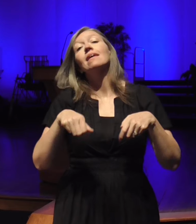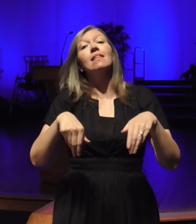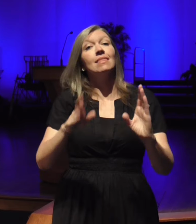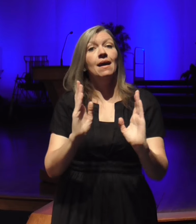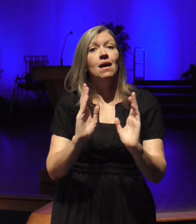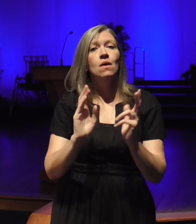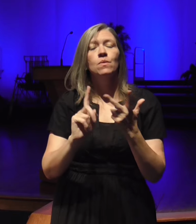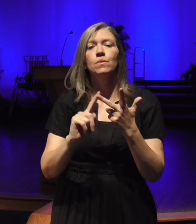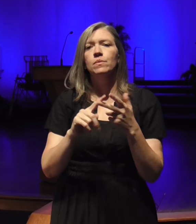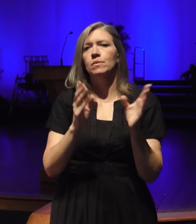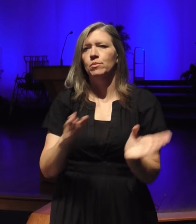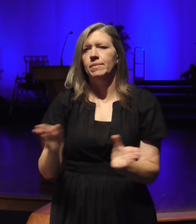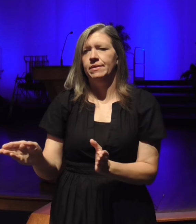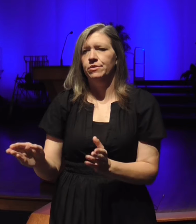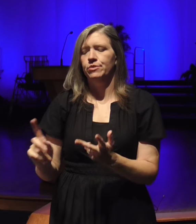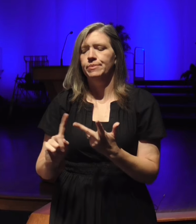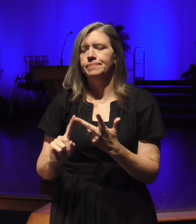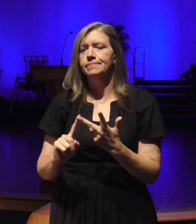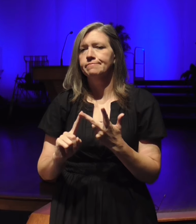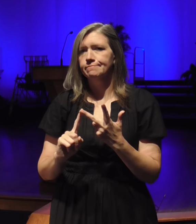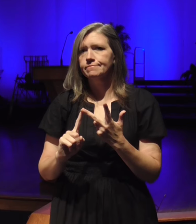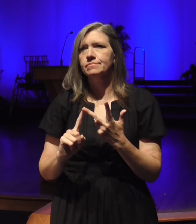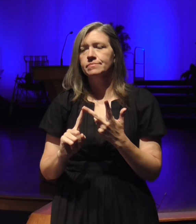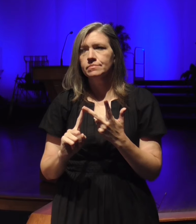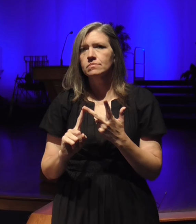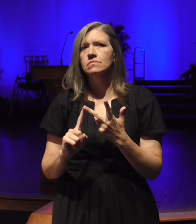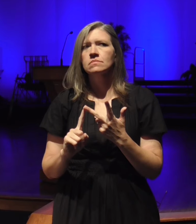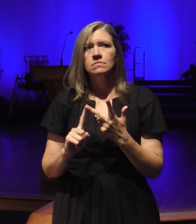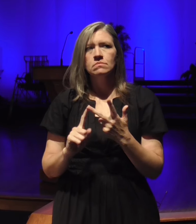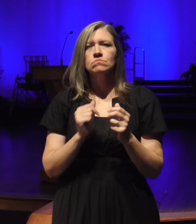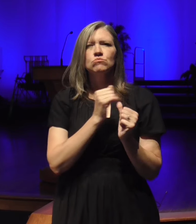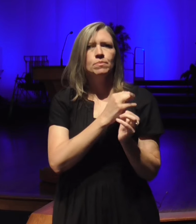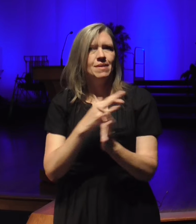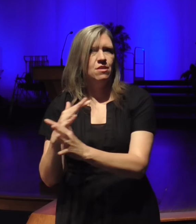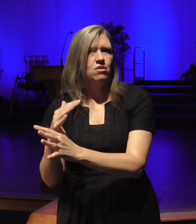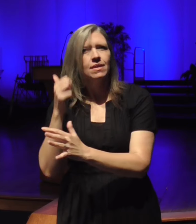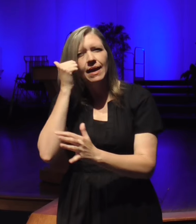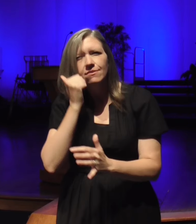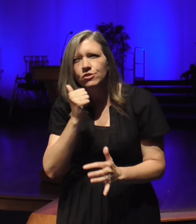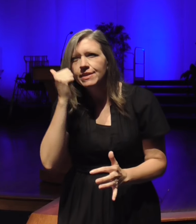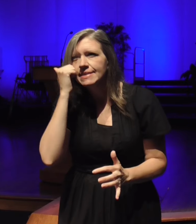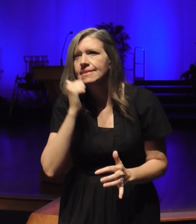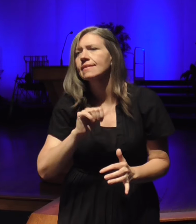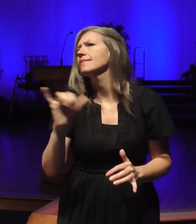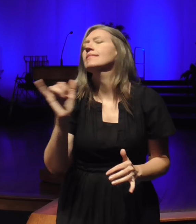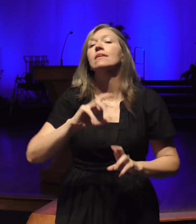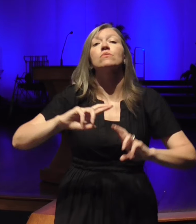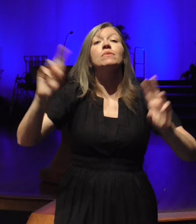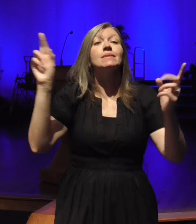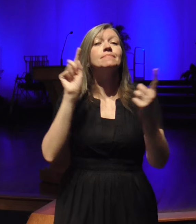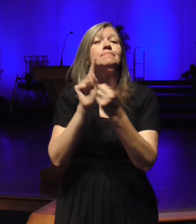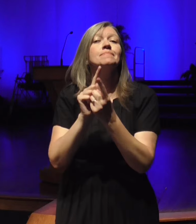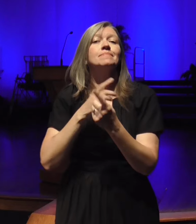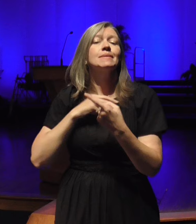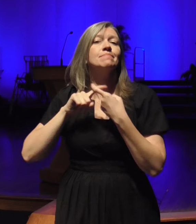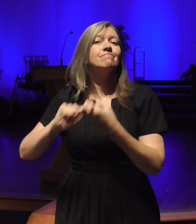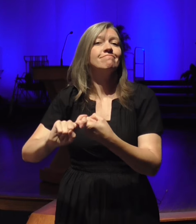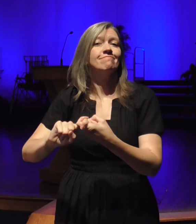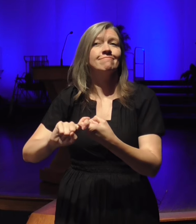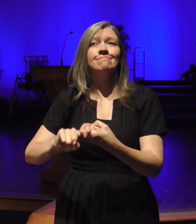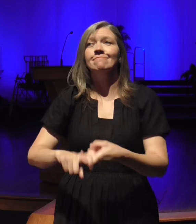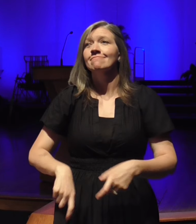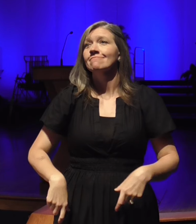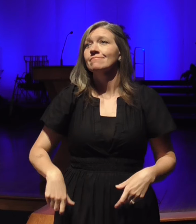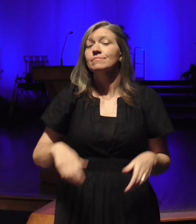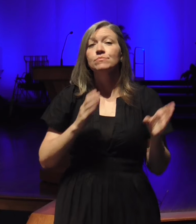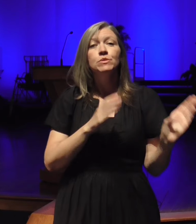in. So we release, we allow, and then we prepare. We